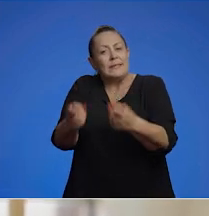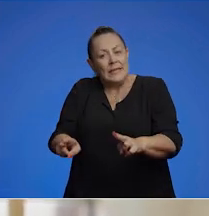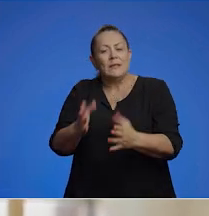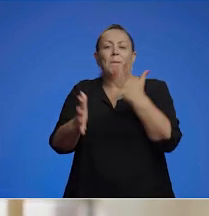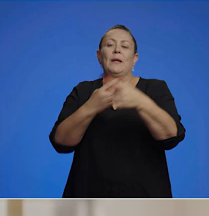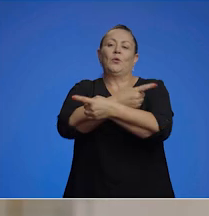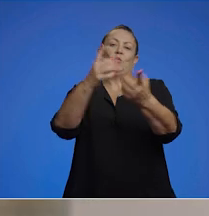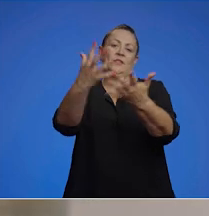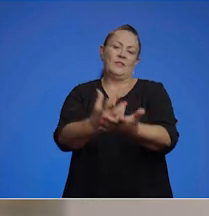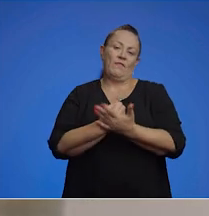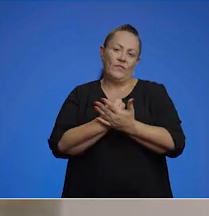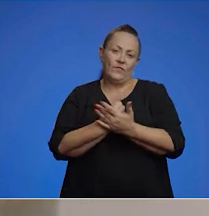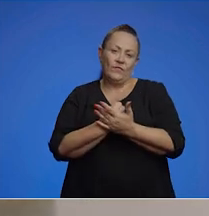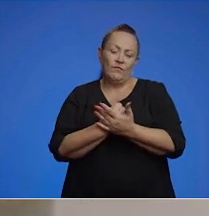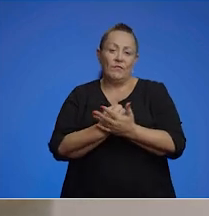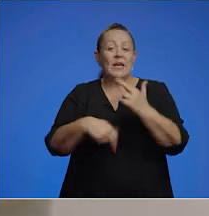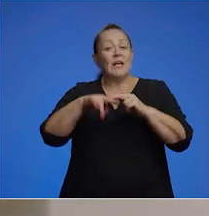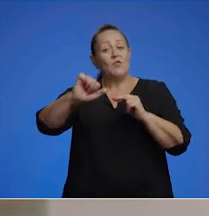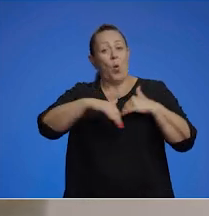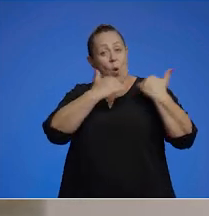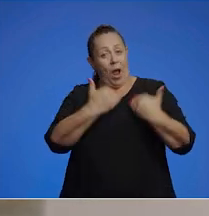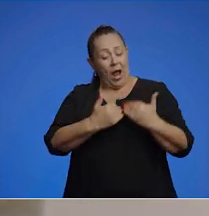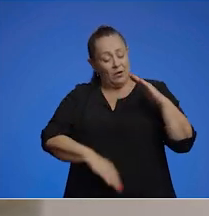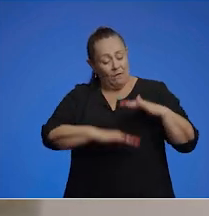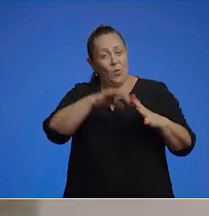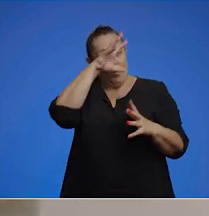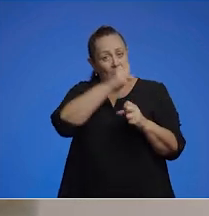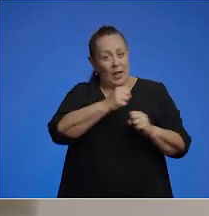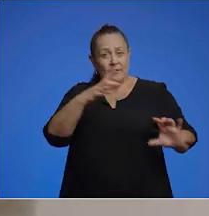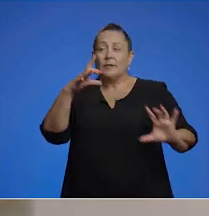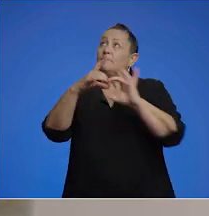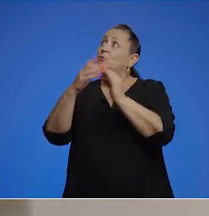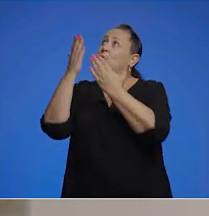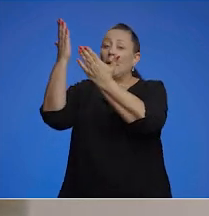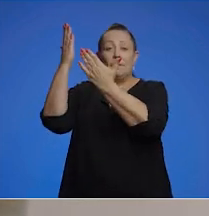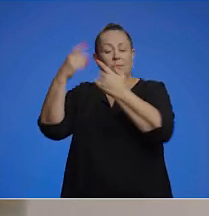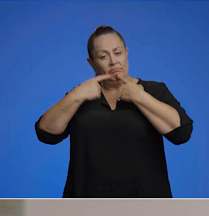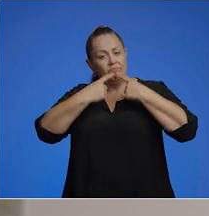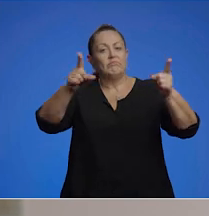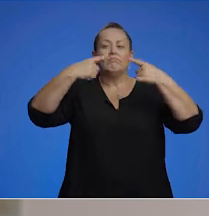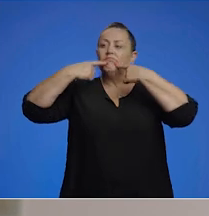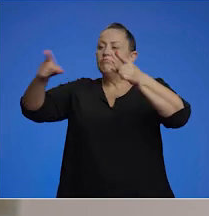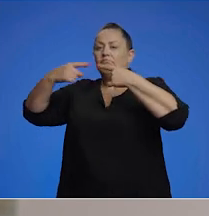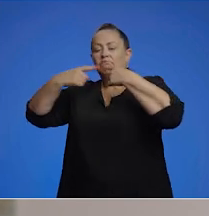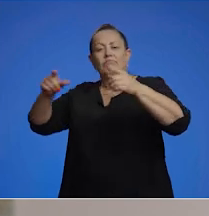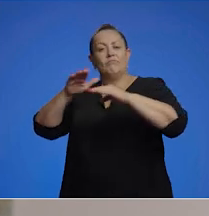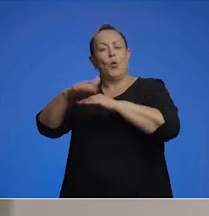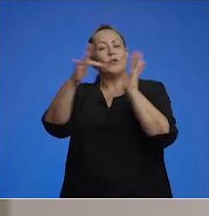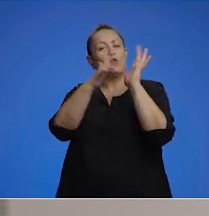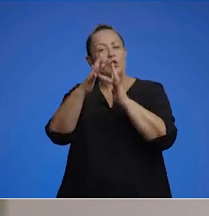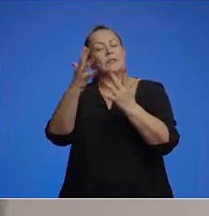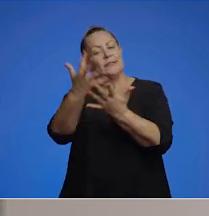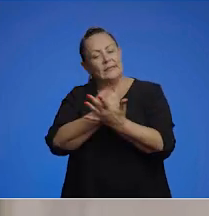saved. By believing from the heart, you are made righteous. By confessing with your lips, you are